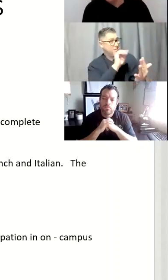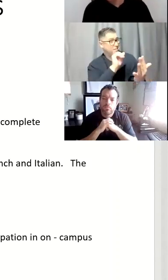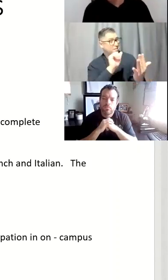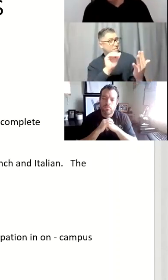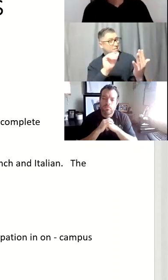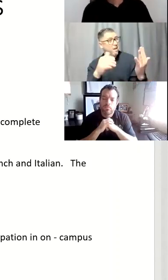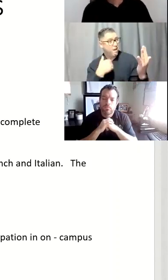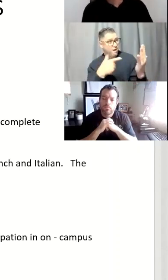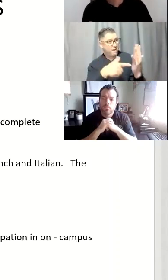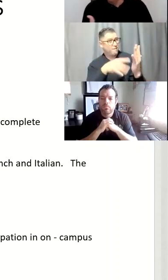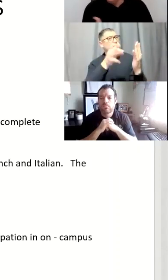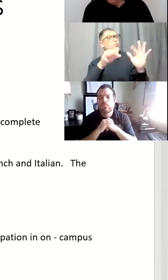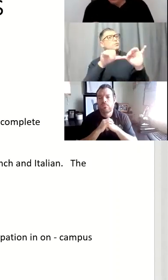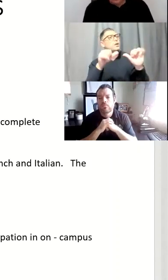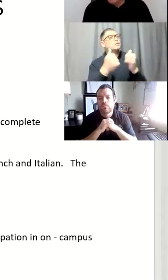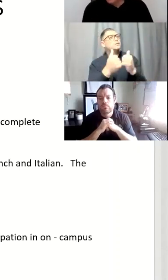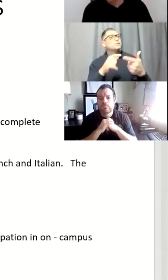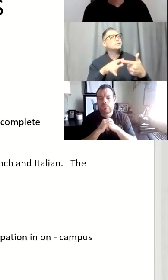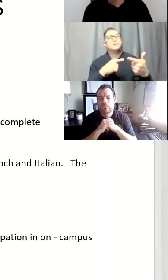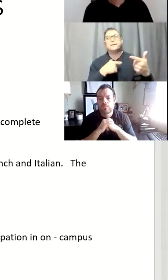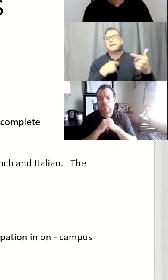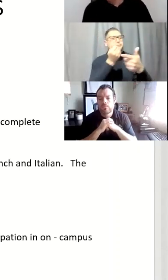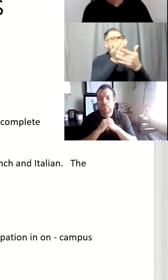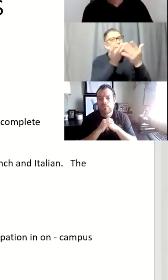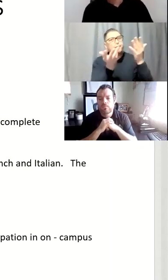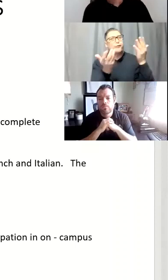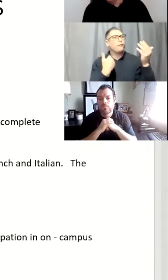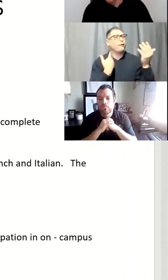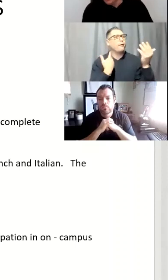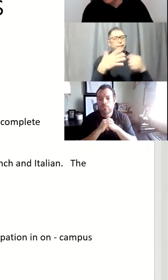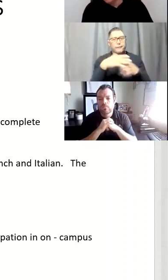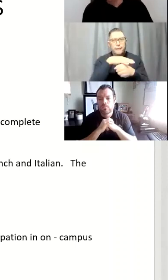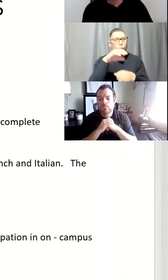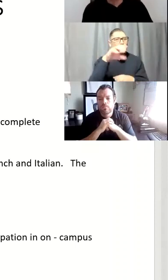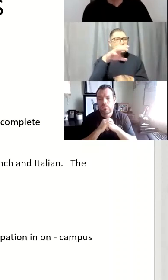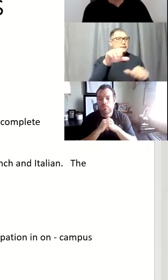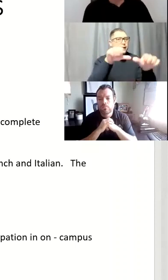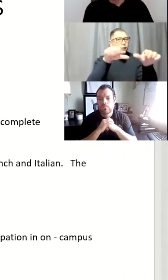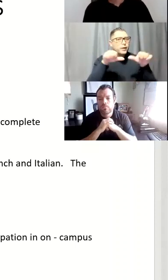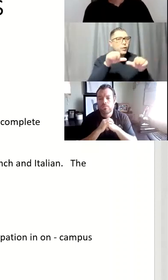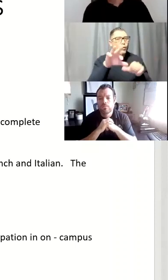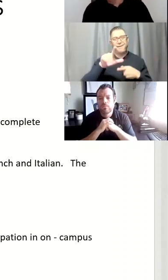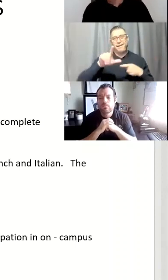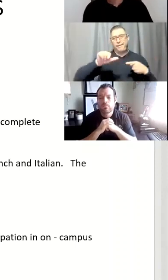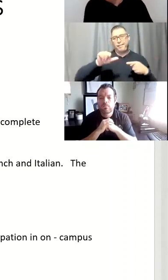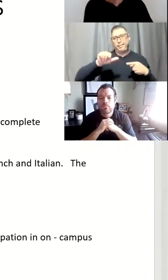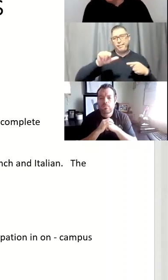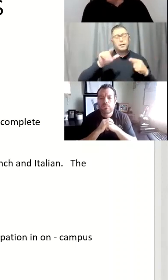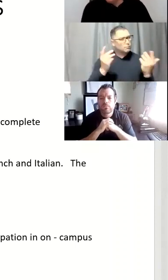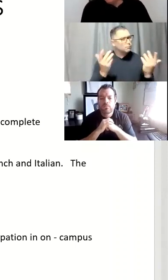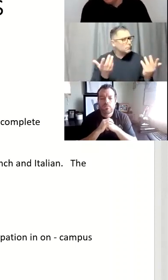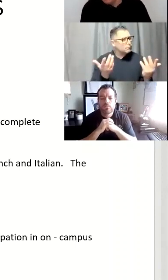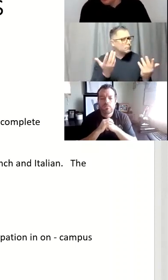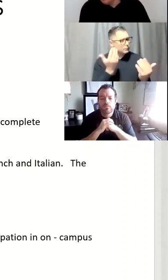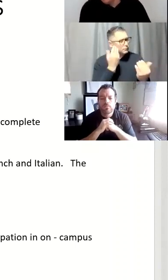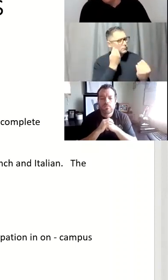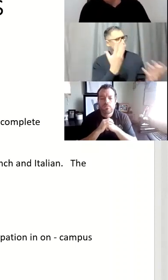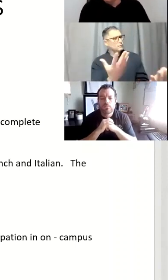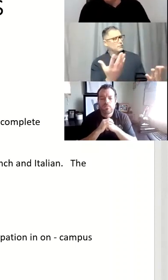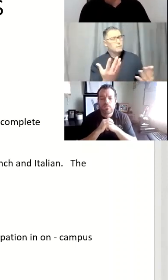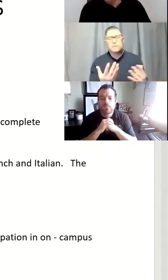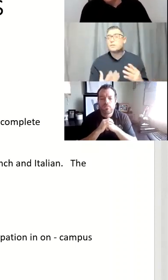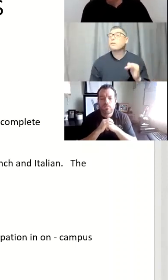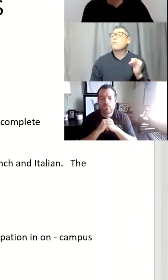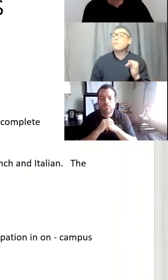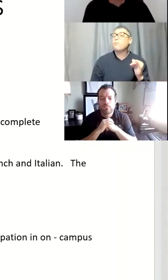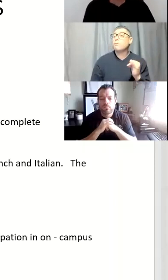an interpreting agency. There are several of them in the Orange County area or Los Angeles area. These are things that they might be, or that they may